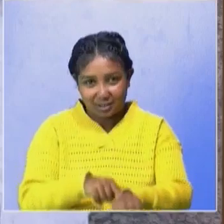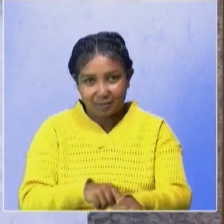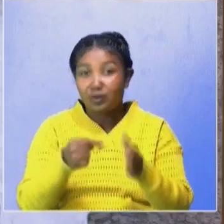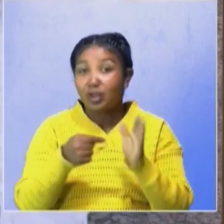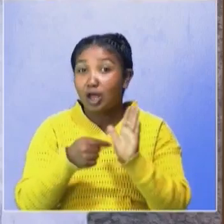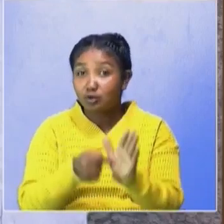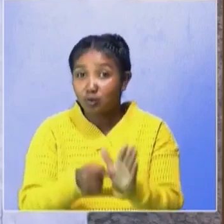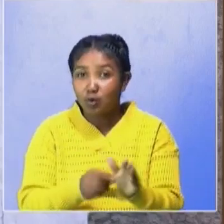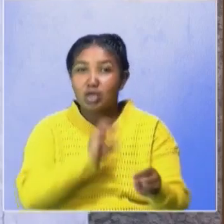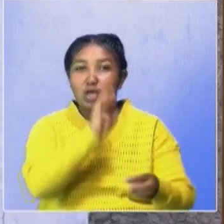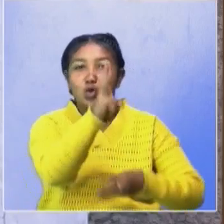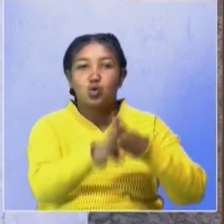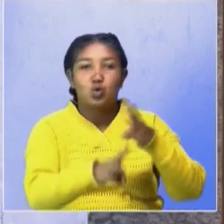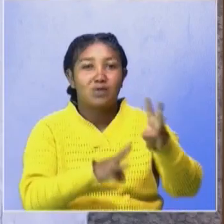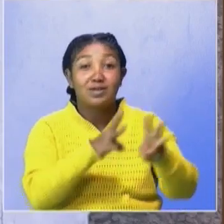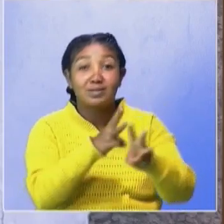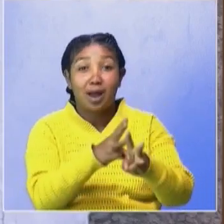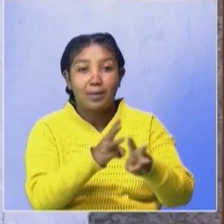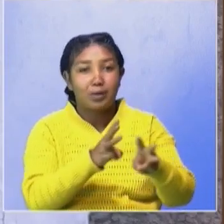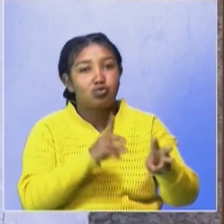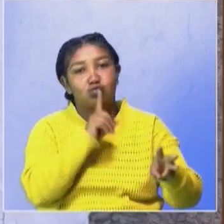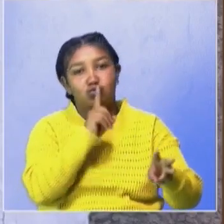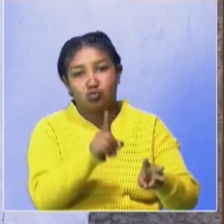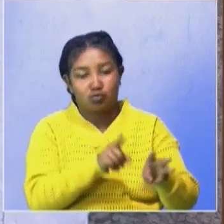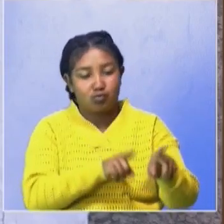show what?